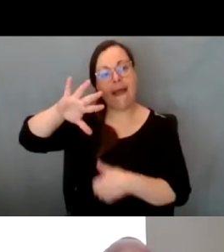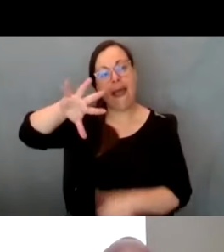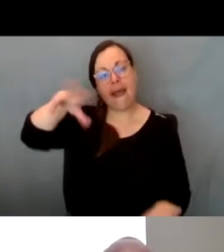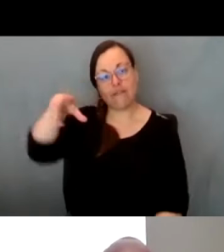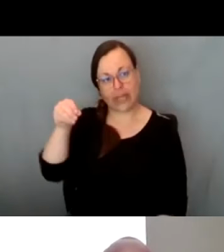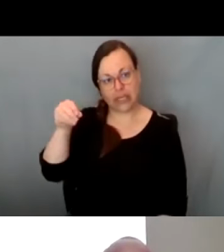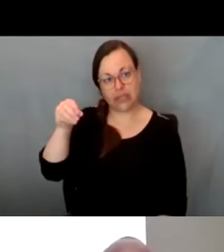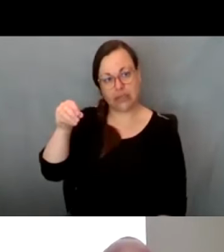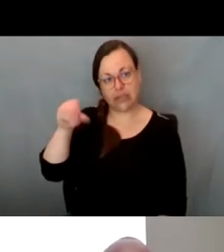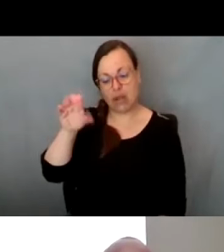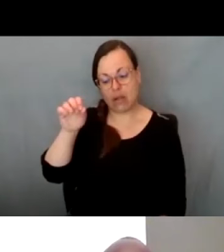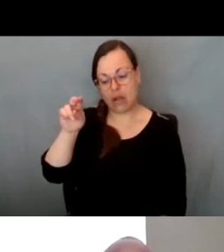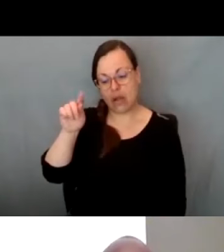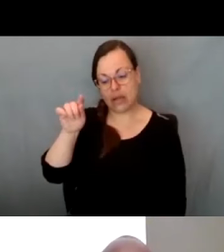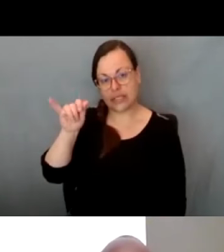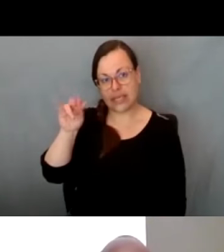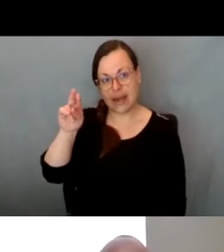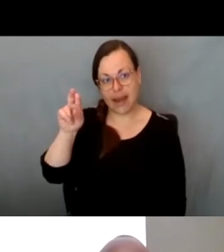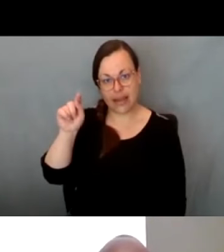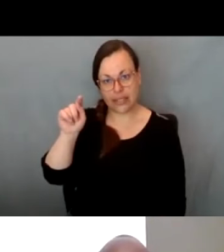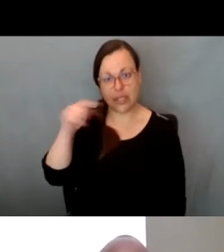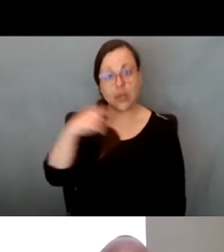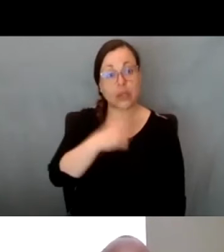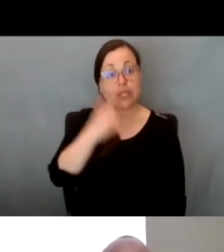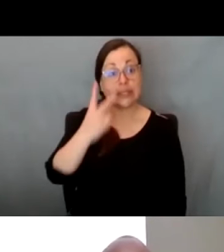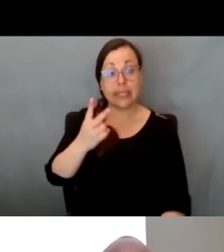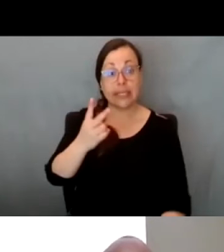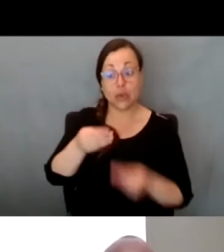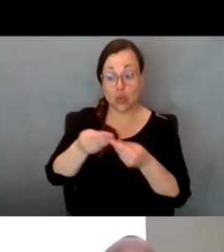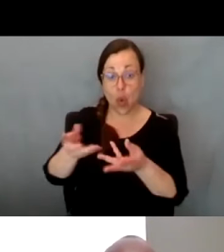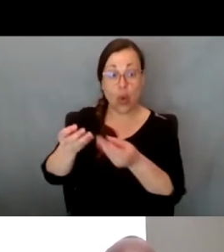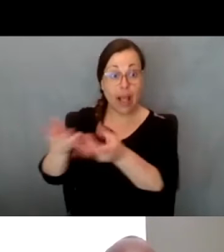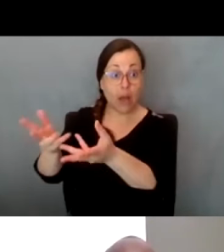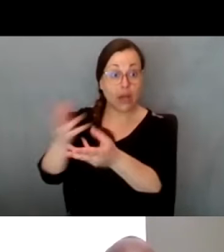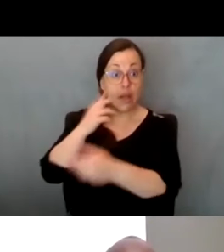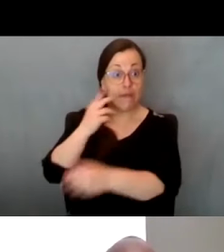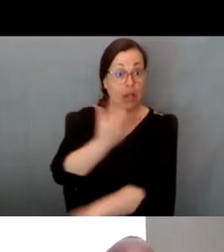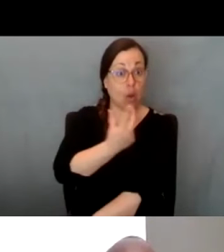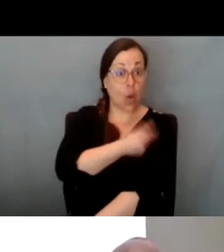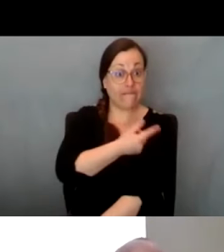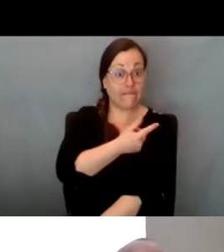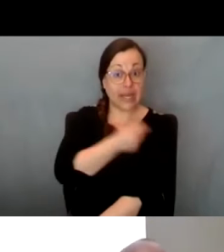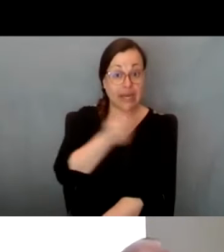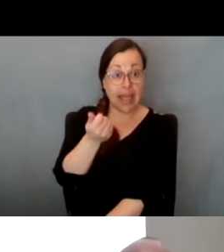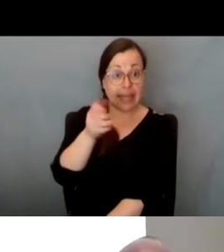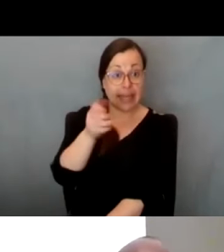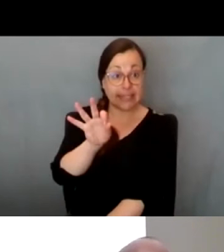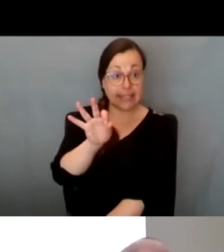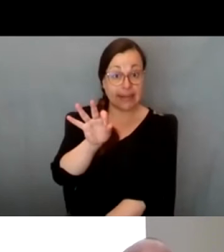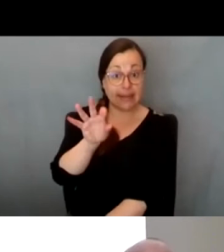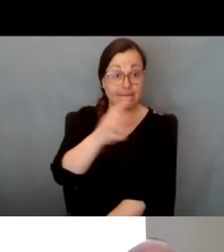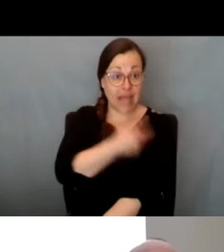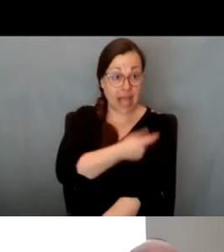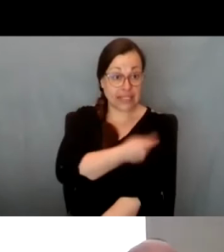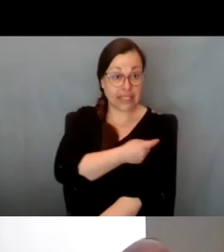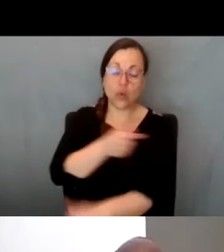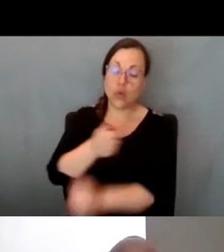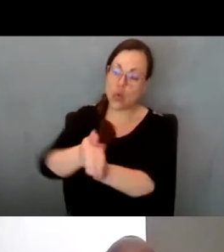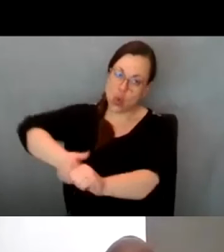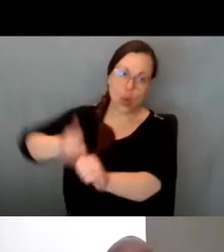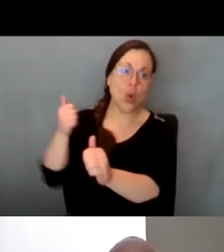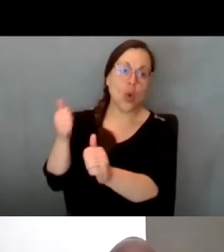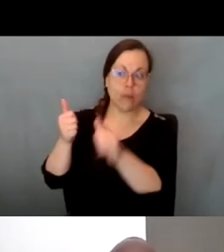that the rollout of COVID-19 vaccine is still really lagging behind. So let